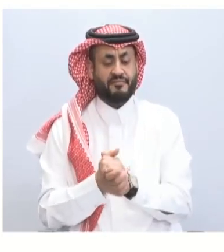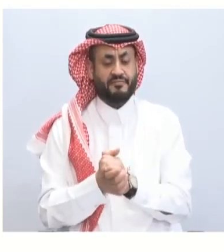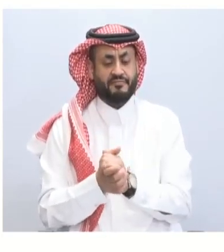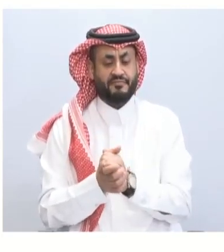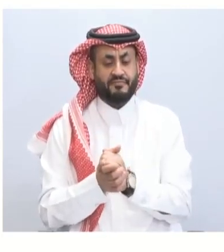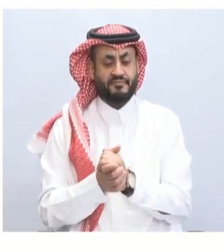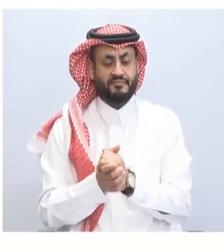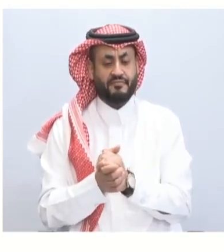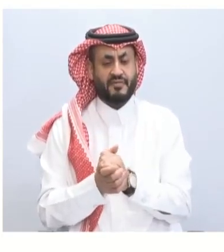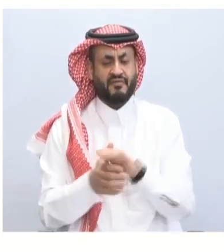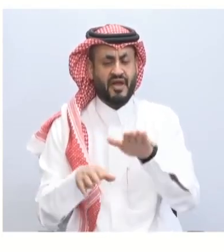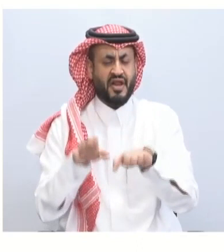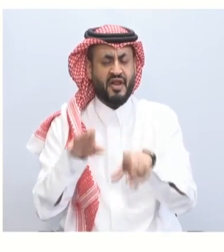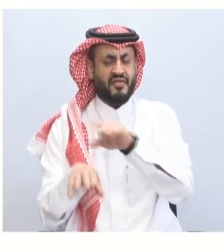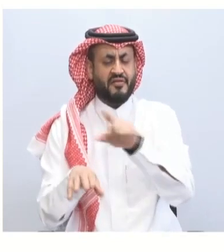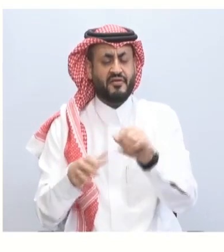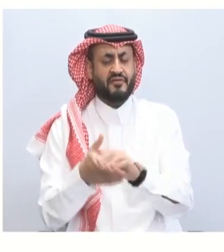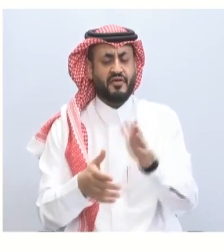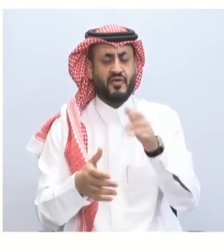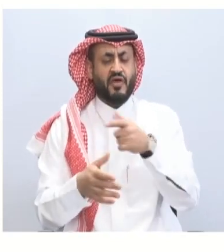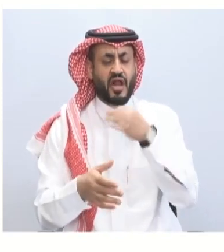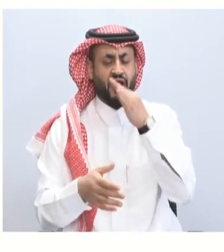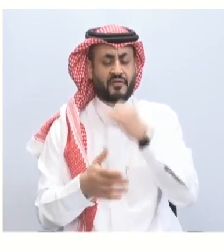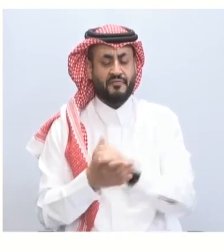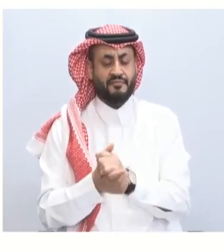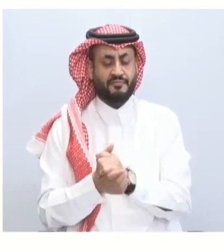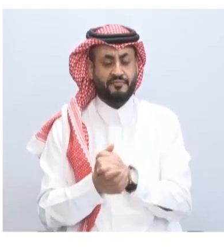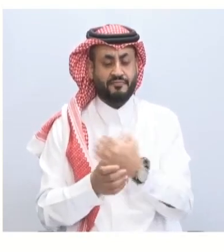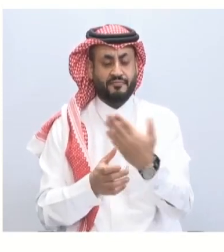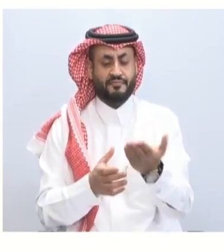and does not qualify as a new language. So you can see